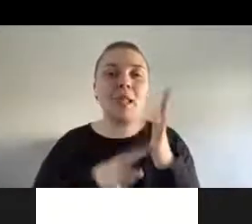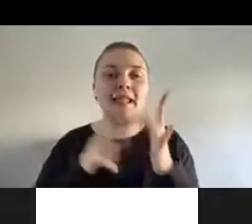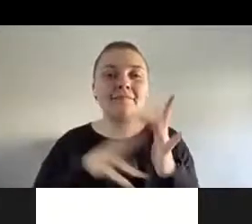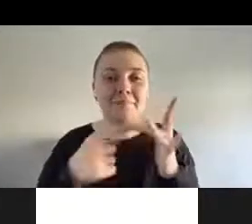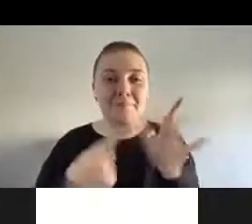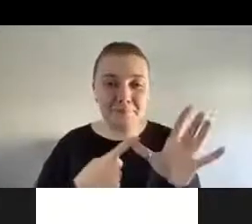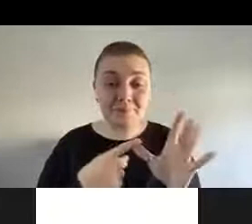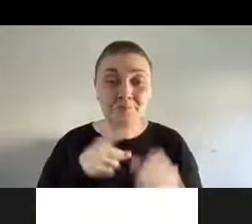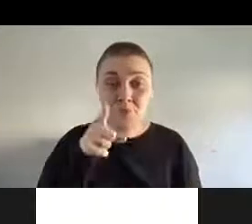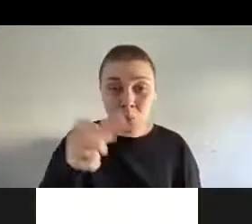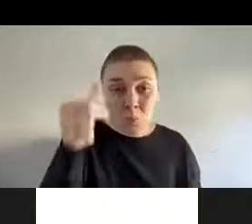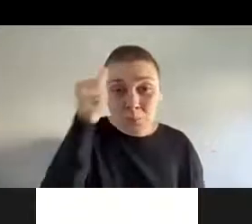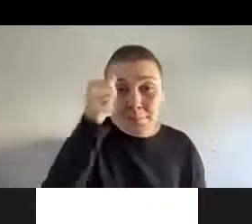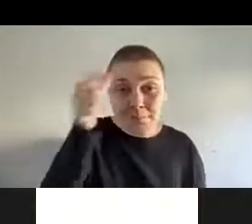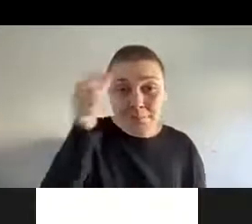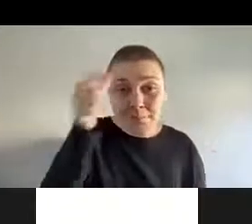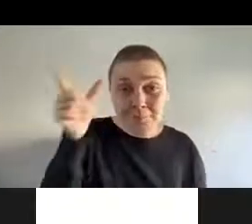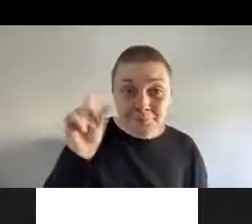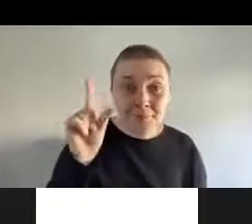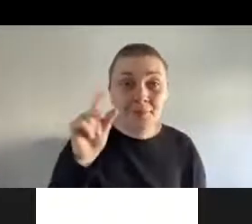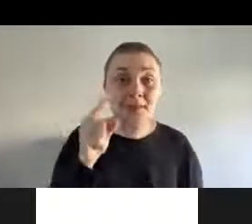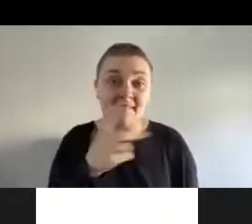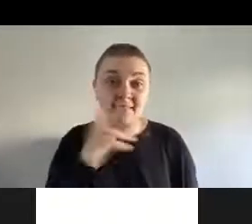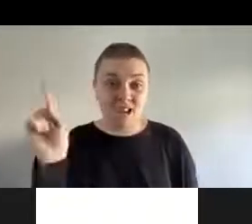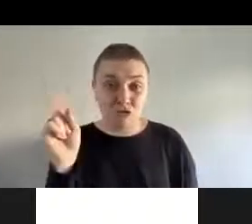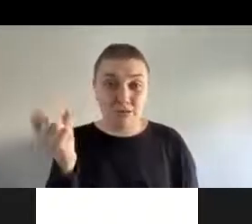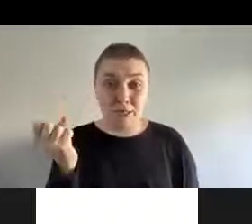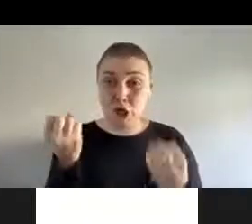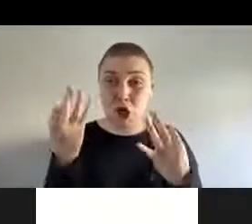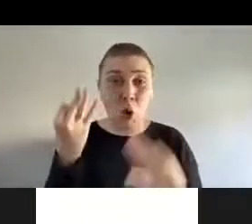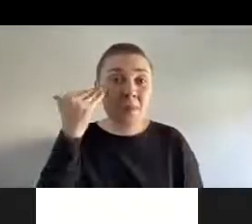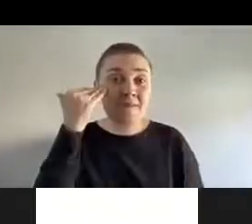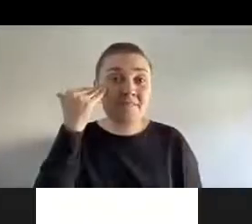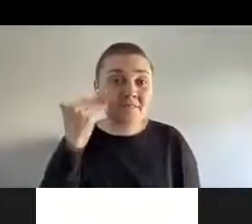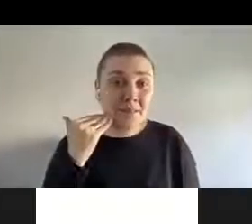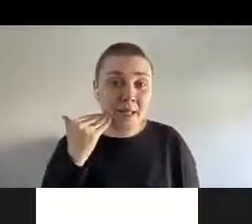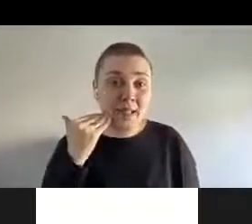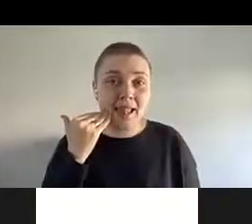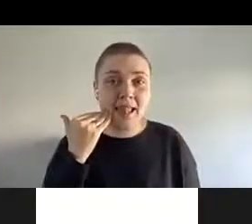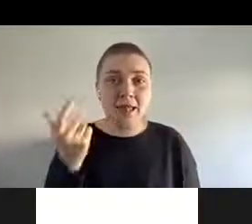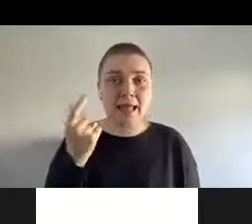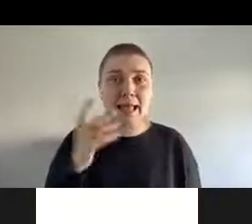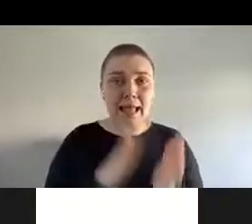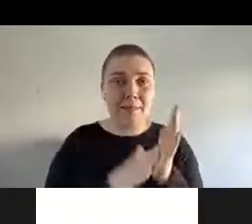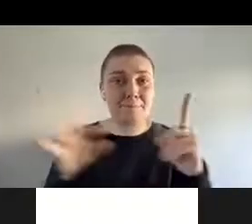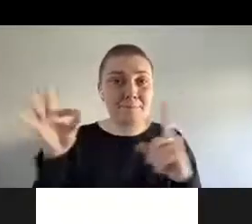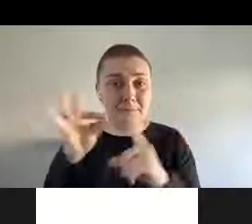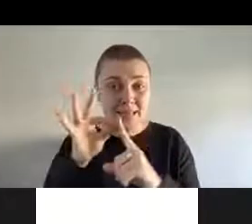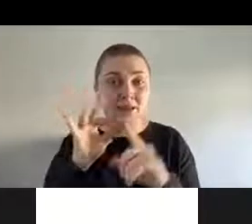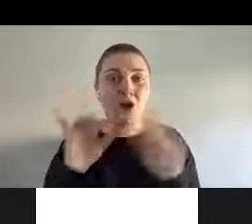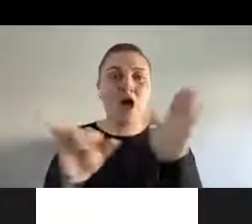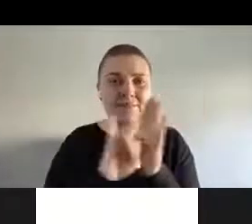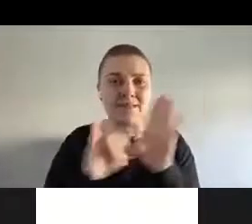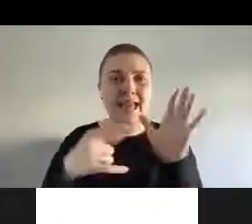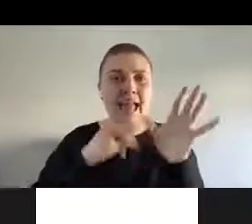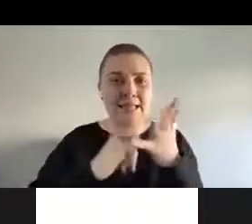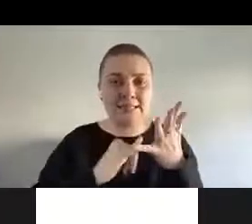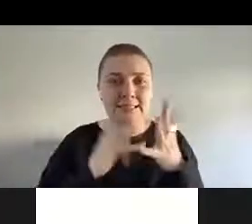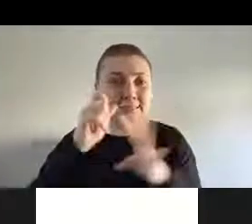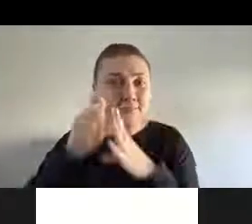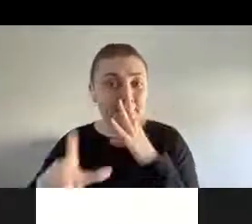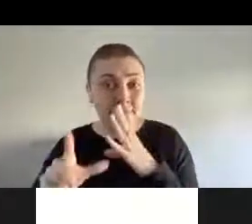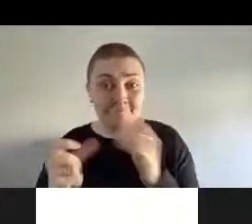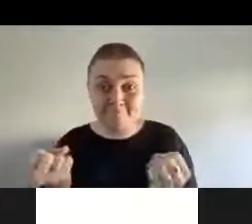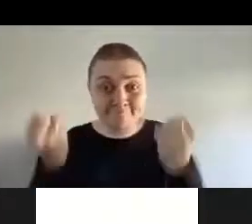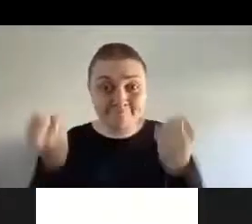Thanks, Olivia. So, did you know that there are currently no female members of parliament that identify as having